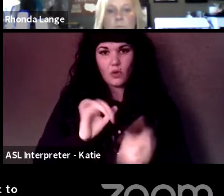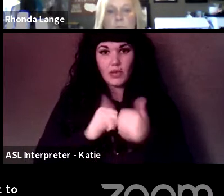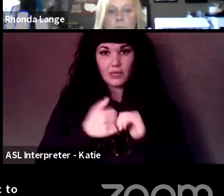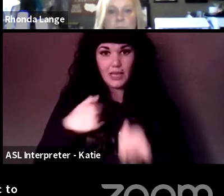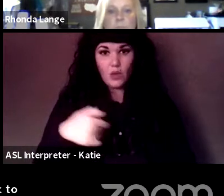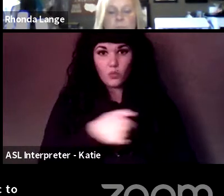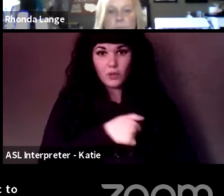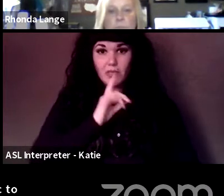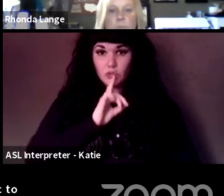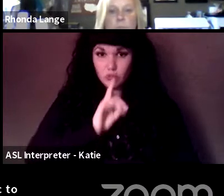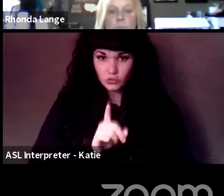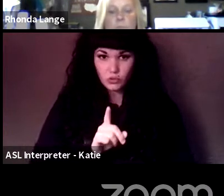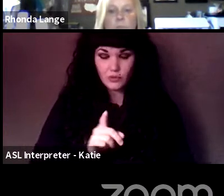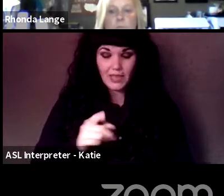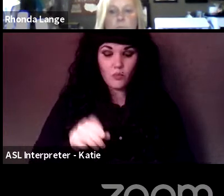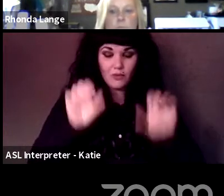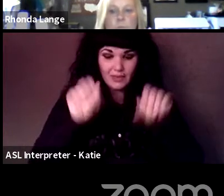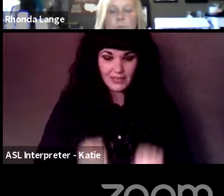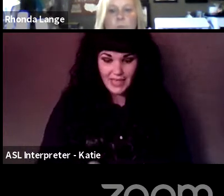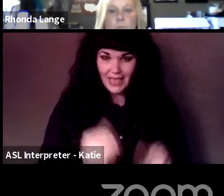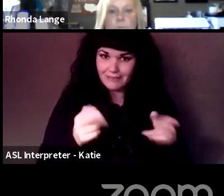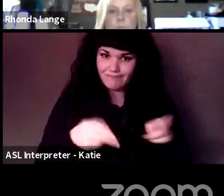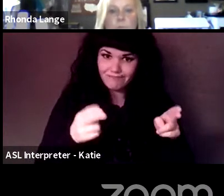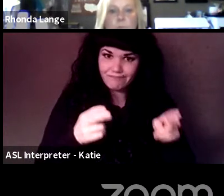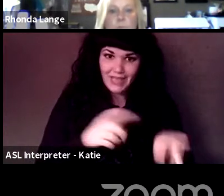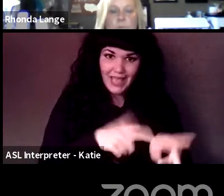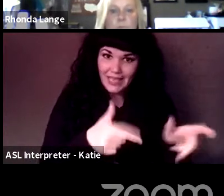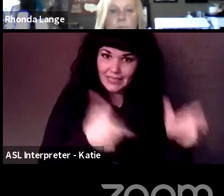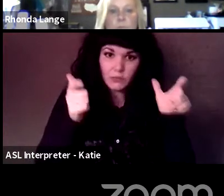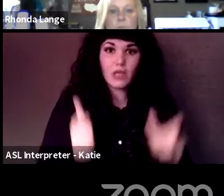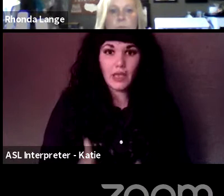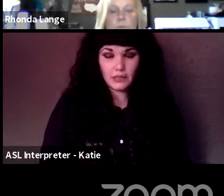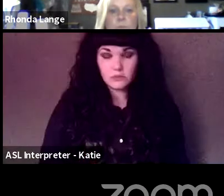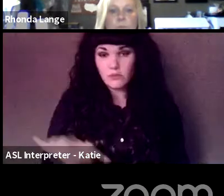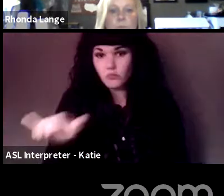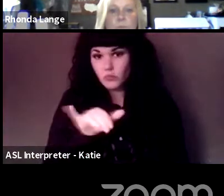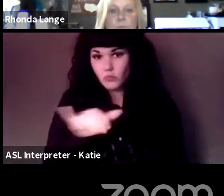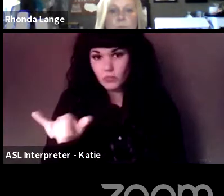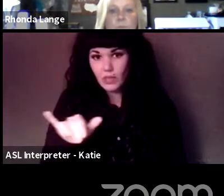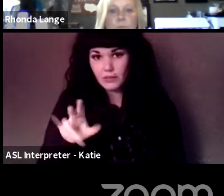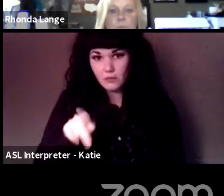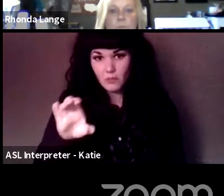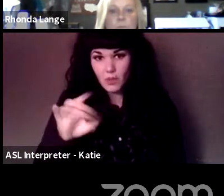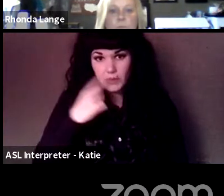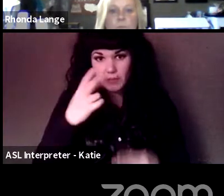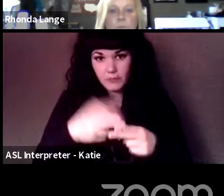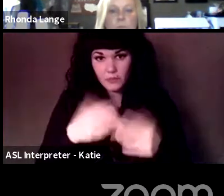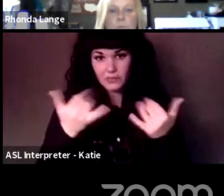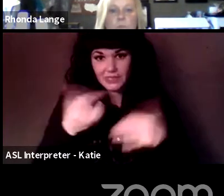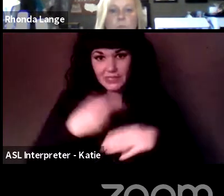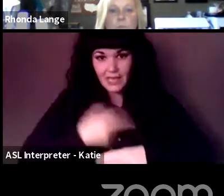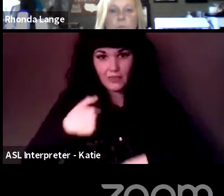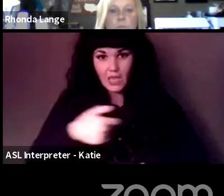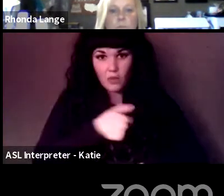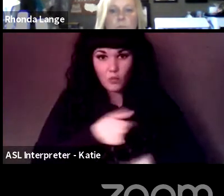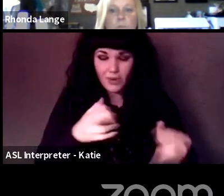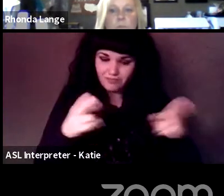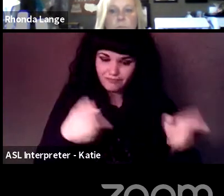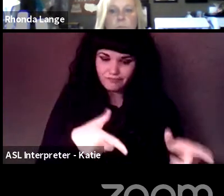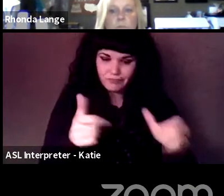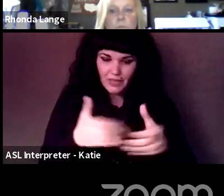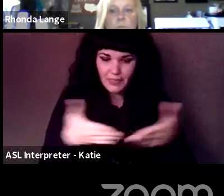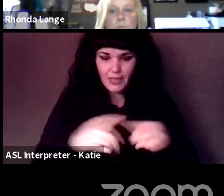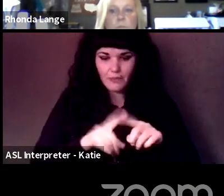do expedite, exactly as the public said here today, that we expedite things, but that we don't burn out by the end and